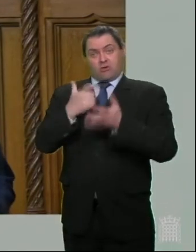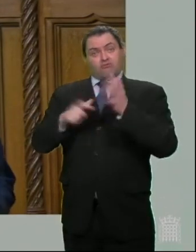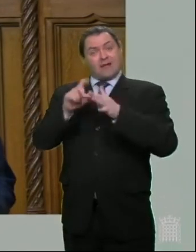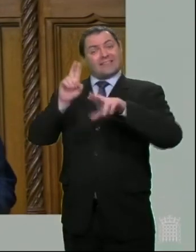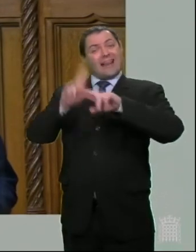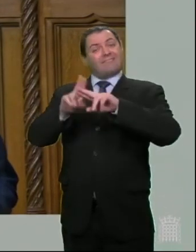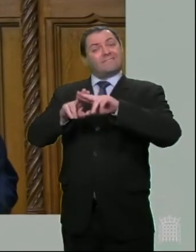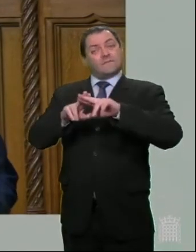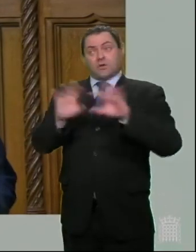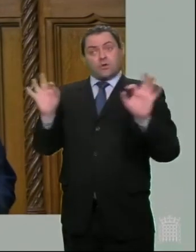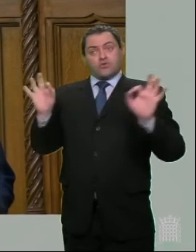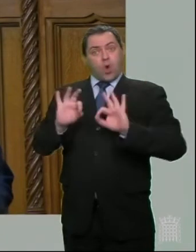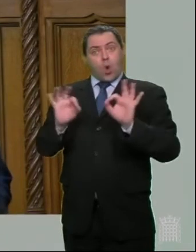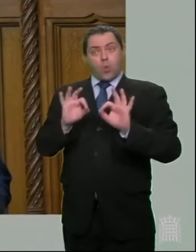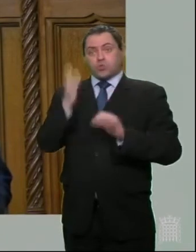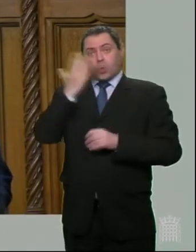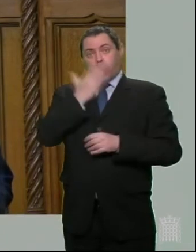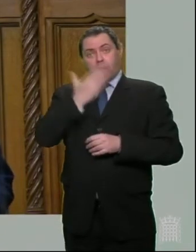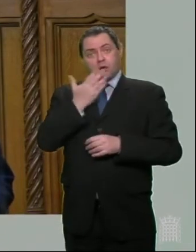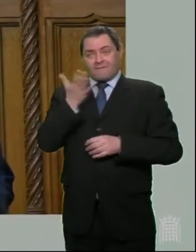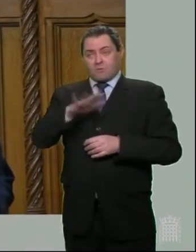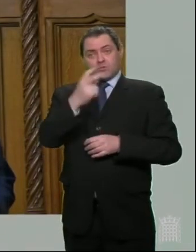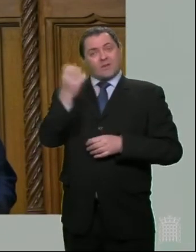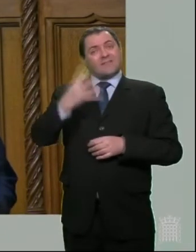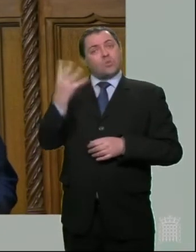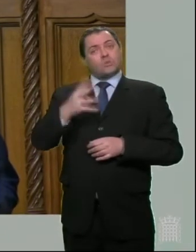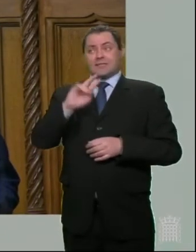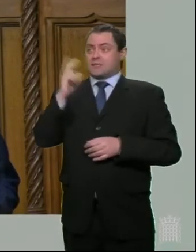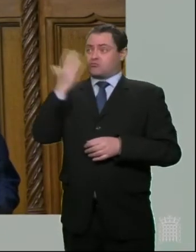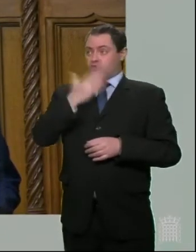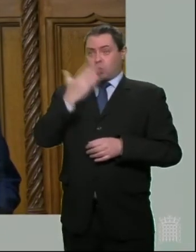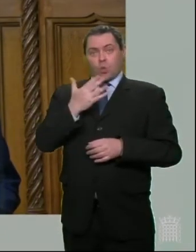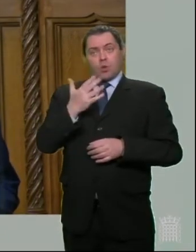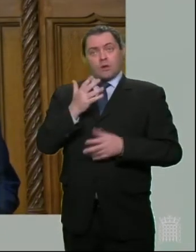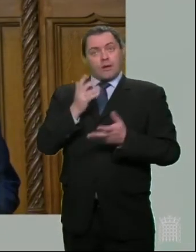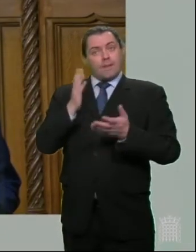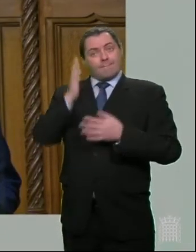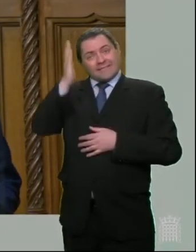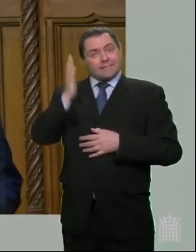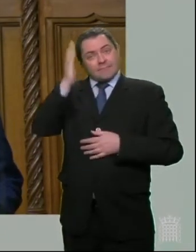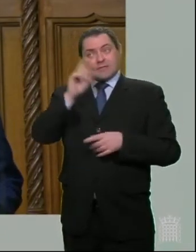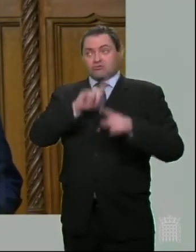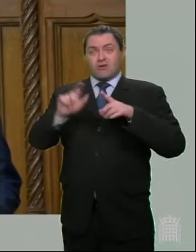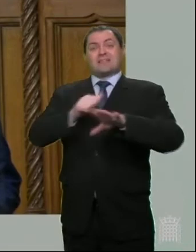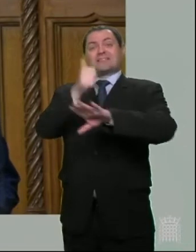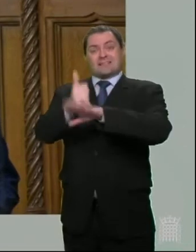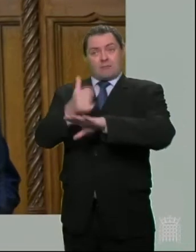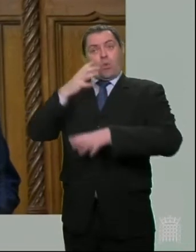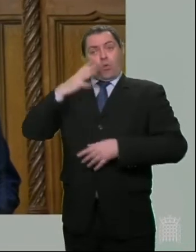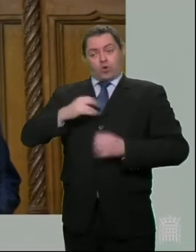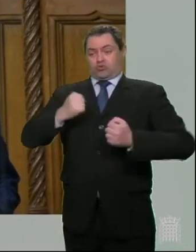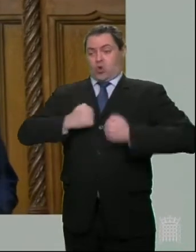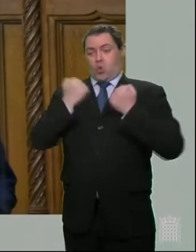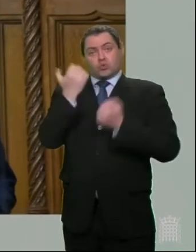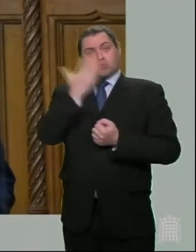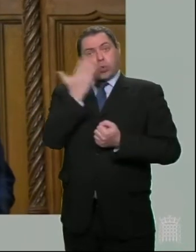since 2014, and as the bidding process for free schools remains in the final stages, will my right honourable friend the Prime Minister help by supporting my